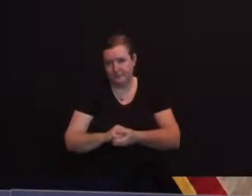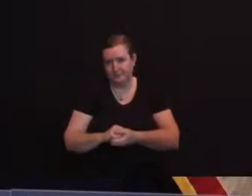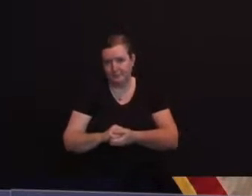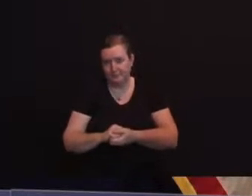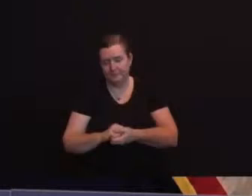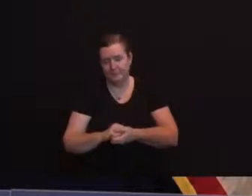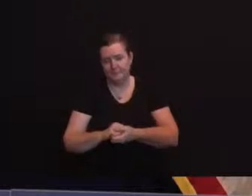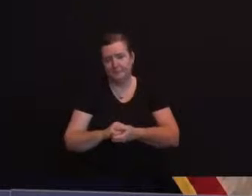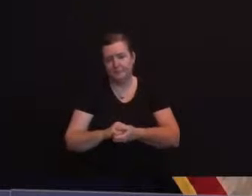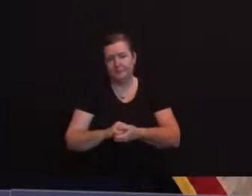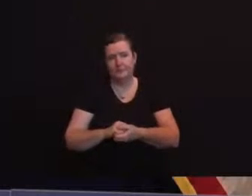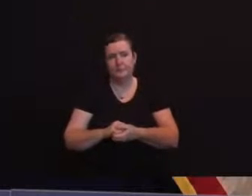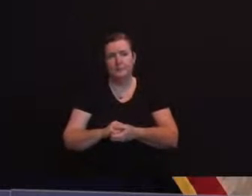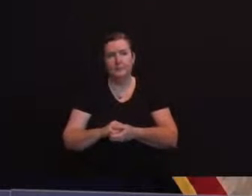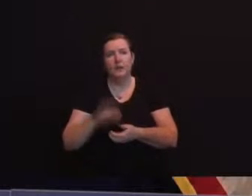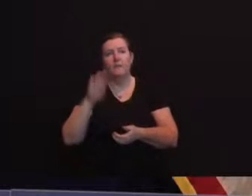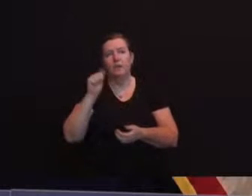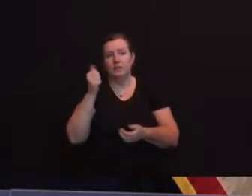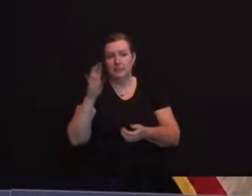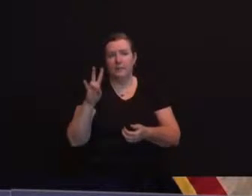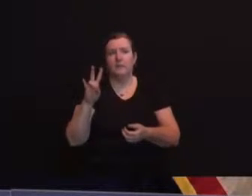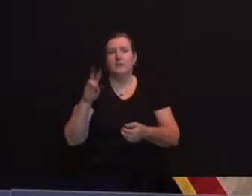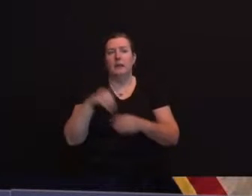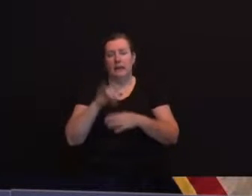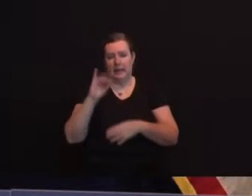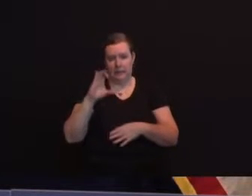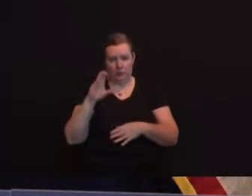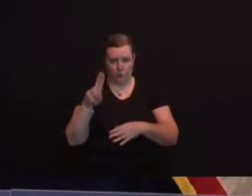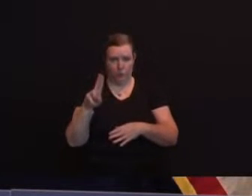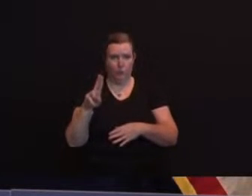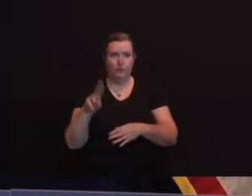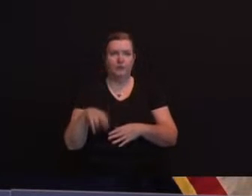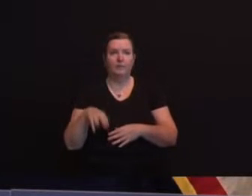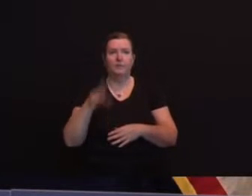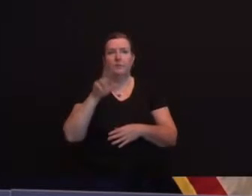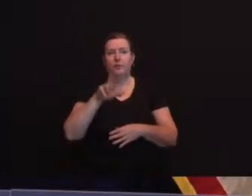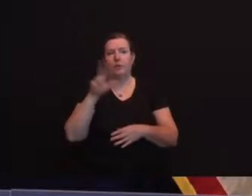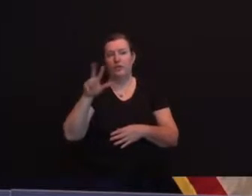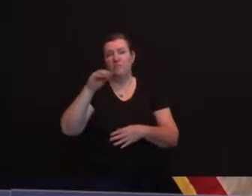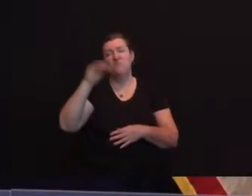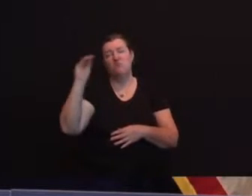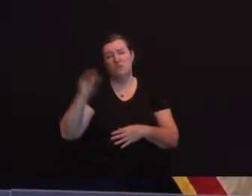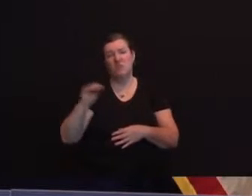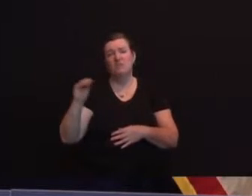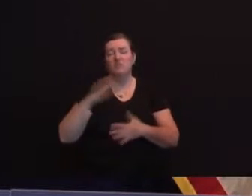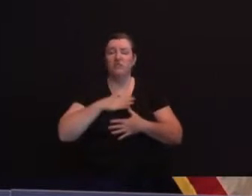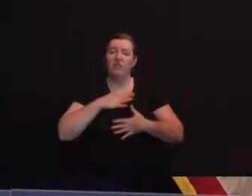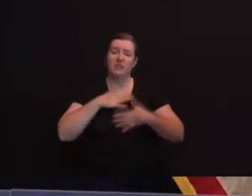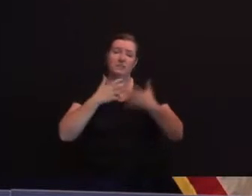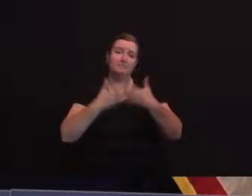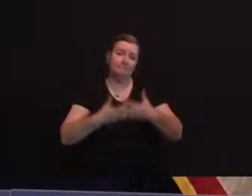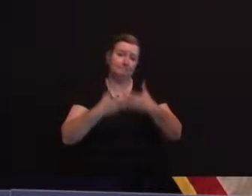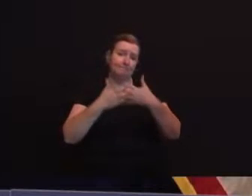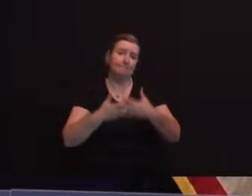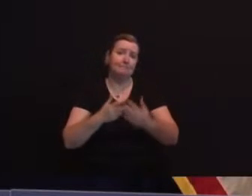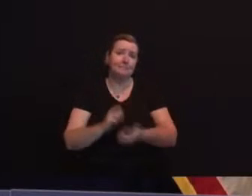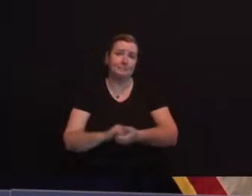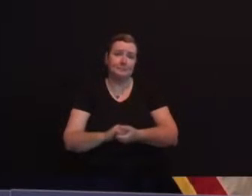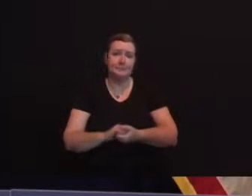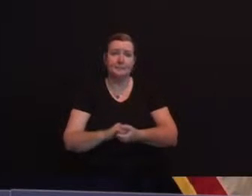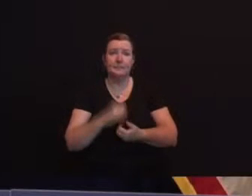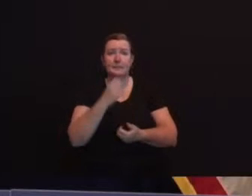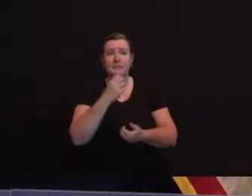individuals in critical care, with 33% of them on ventilators. On Saturday and Sunday, we reported